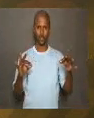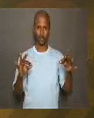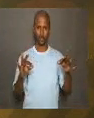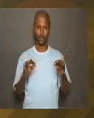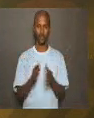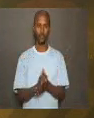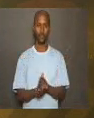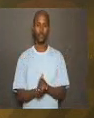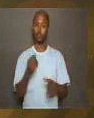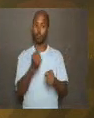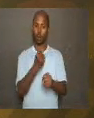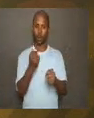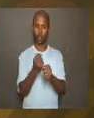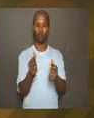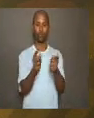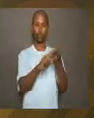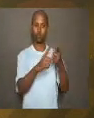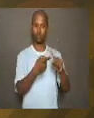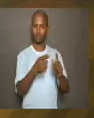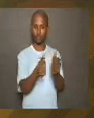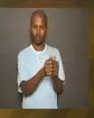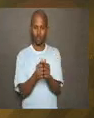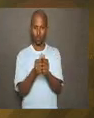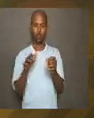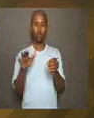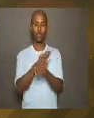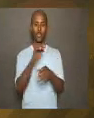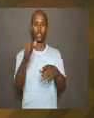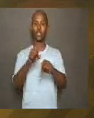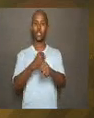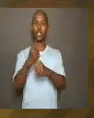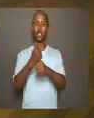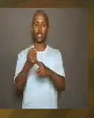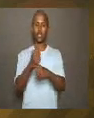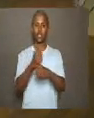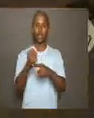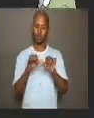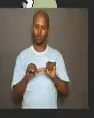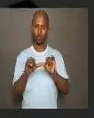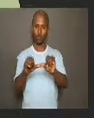like, you may work in pairs to complete this exercise. Go ahead now.